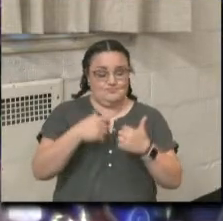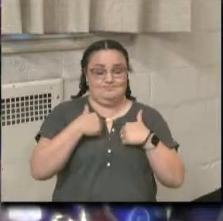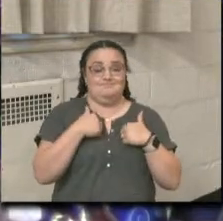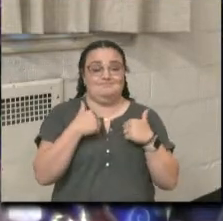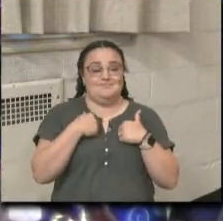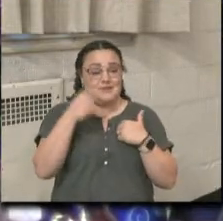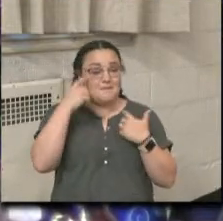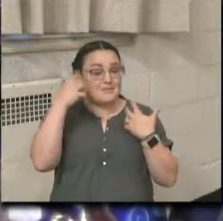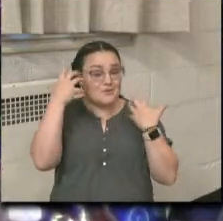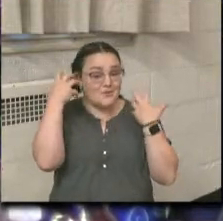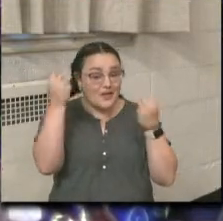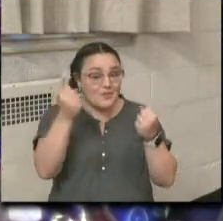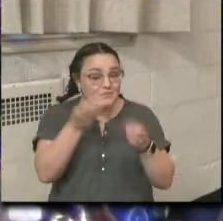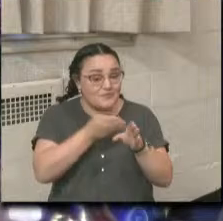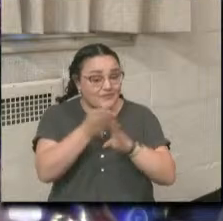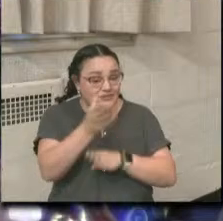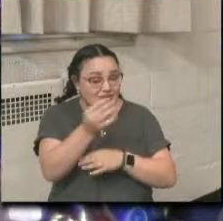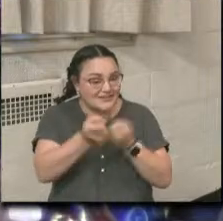advocate, I thank you.